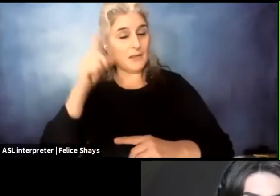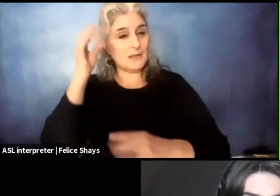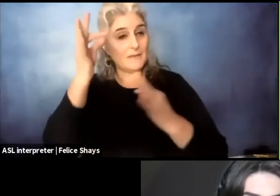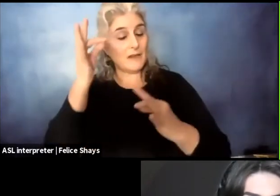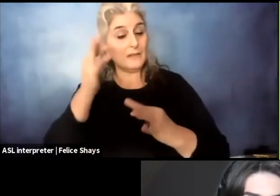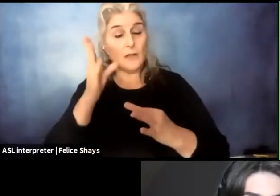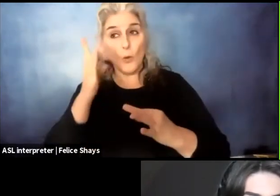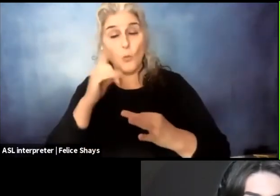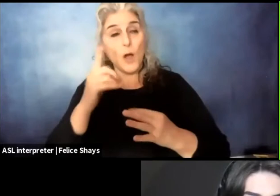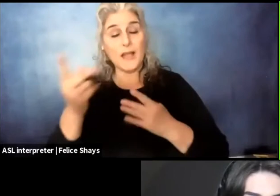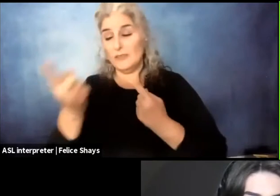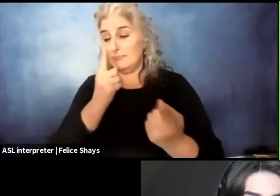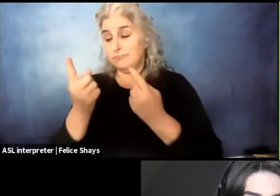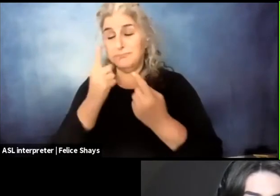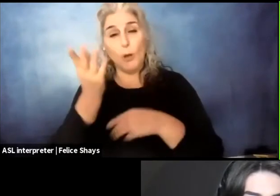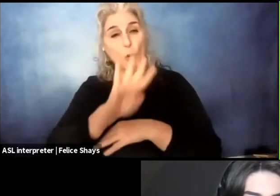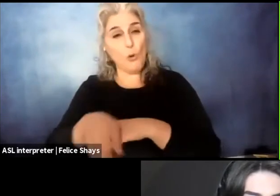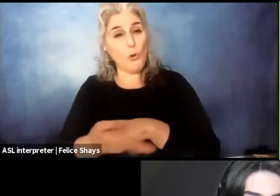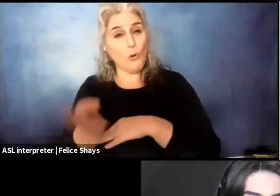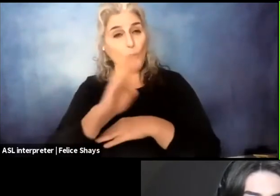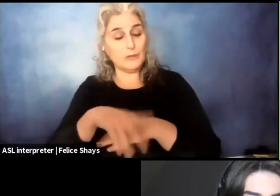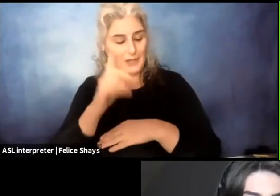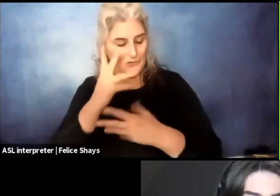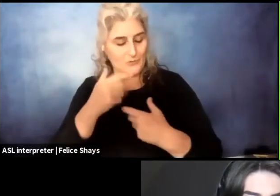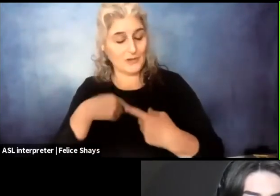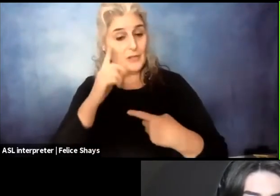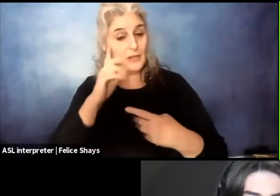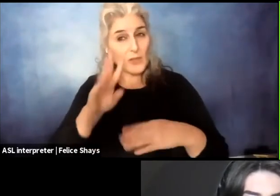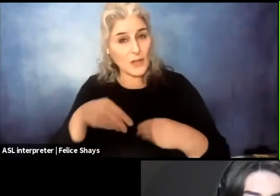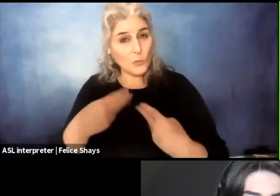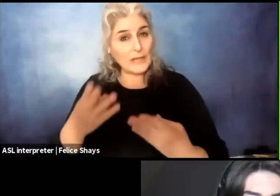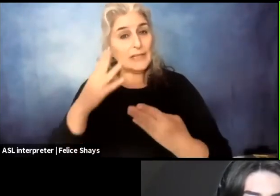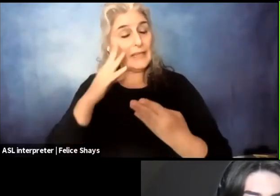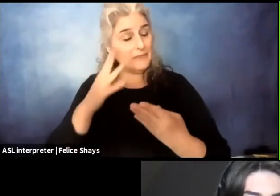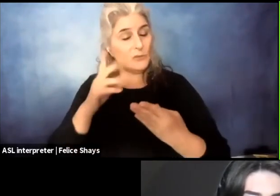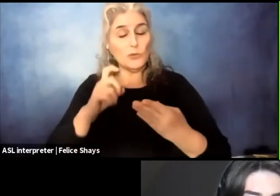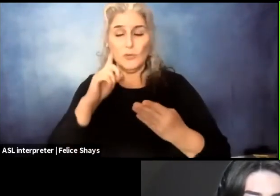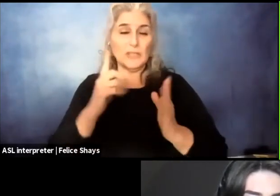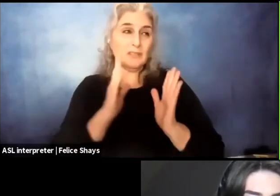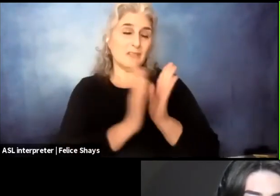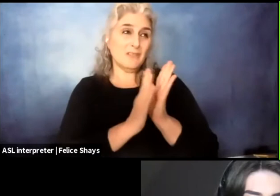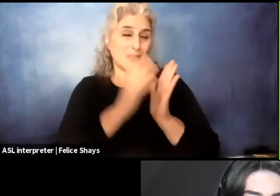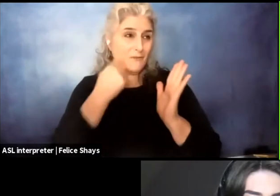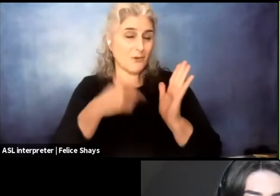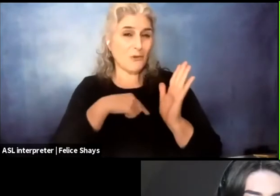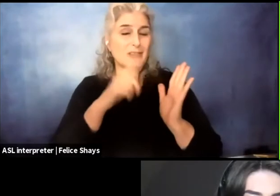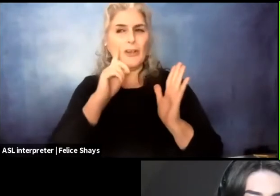day and night. We deserve credit for helping you give better head.